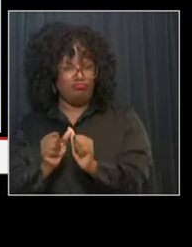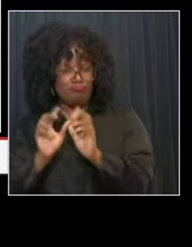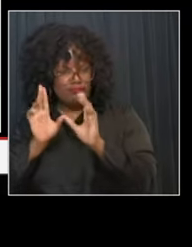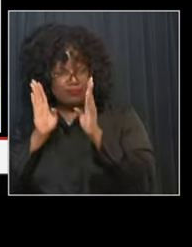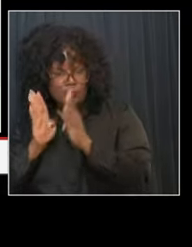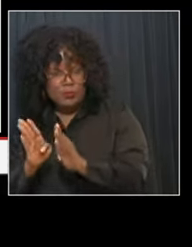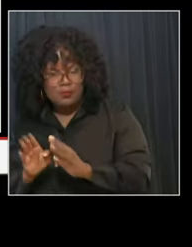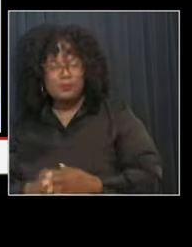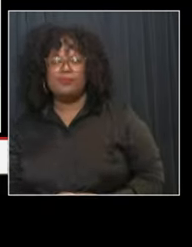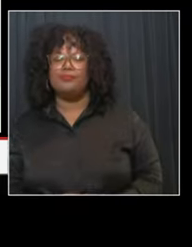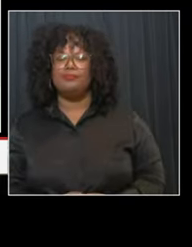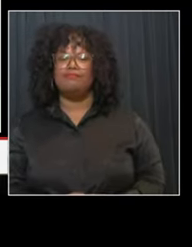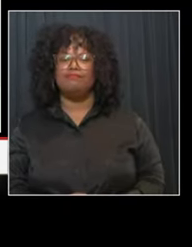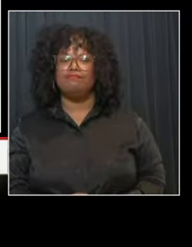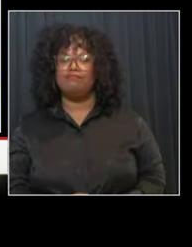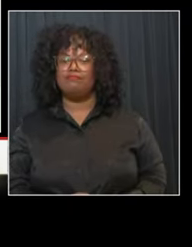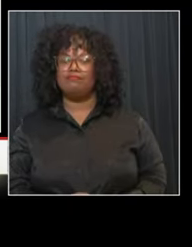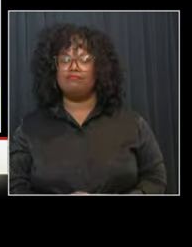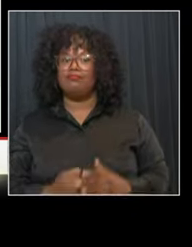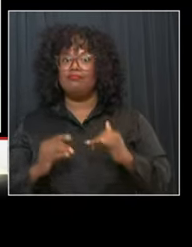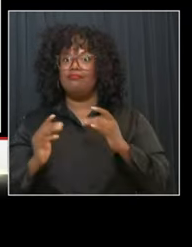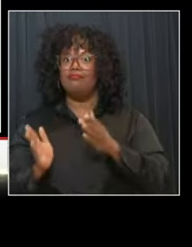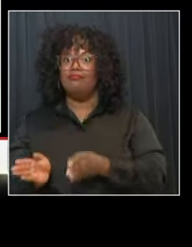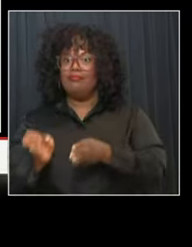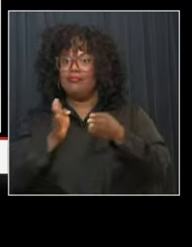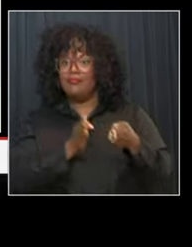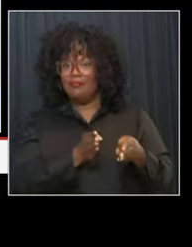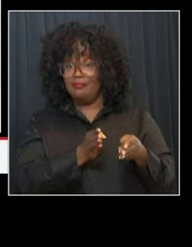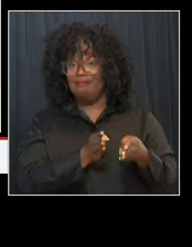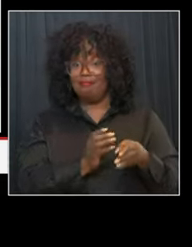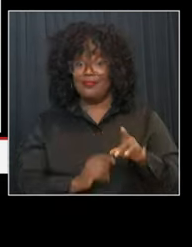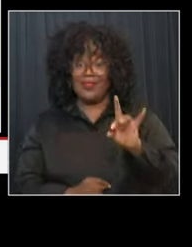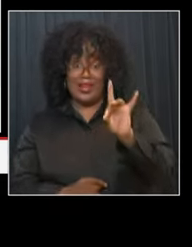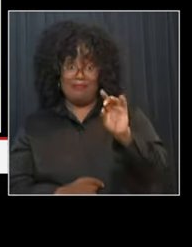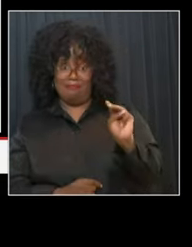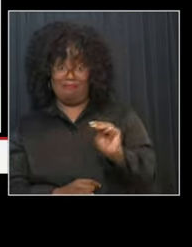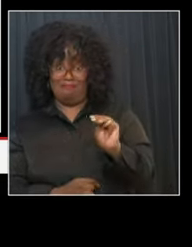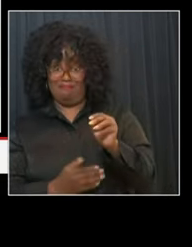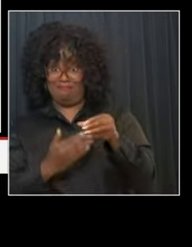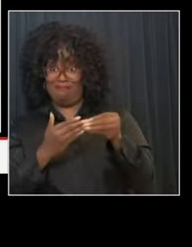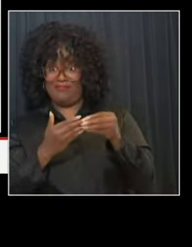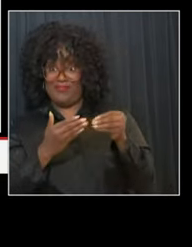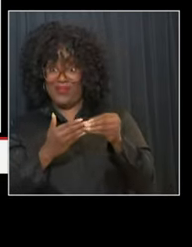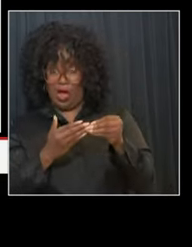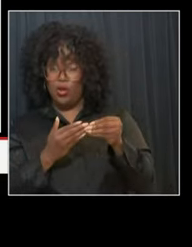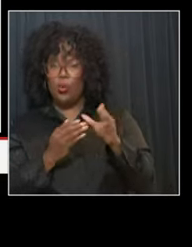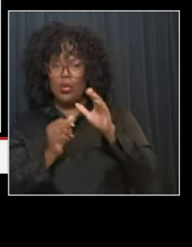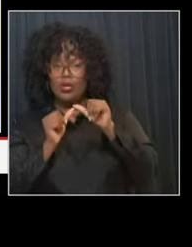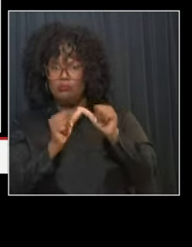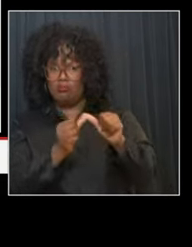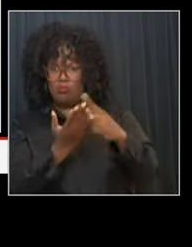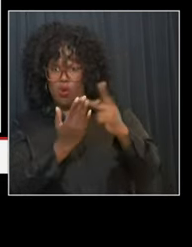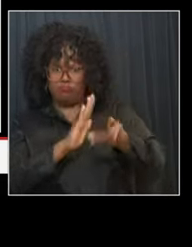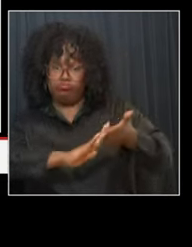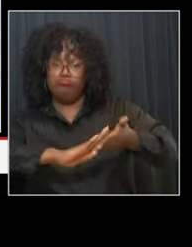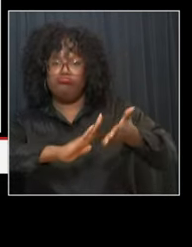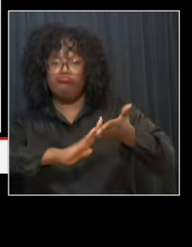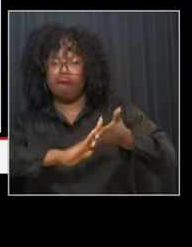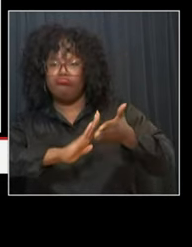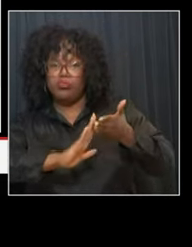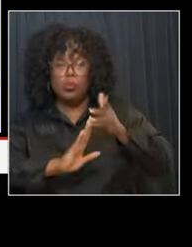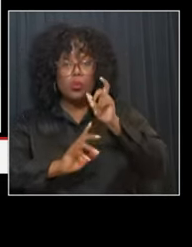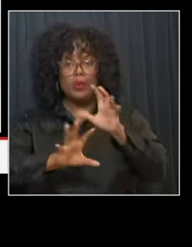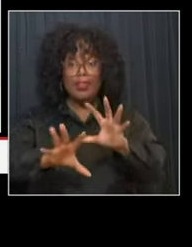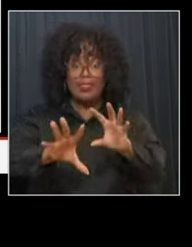$8 million in permanent supportive housing for families exiting the homeless services system and through FRSP or short-term family